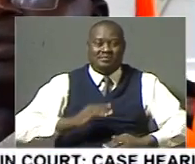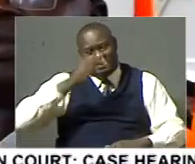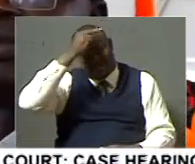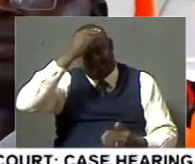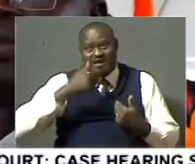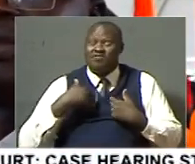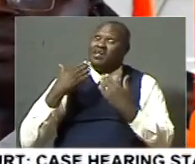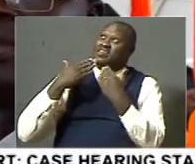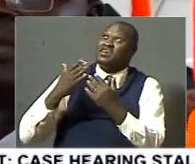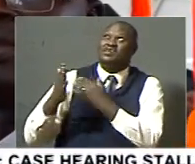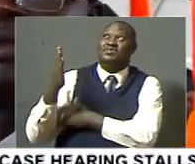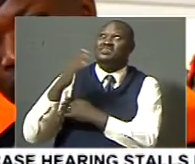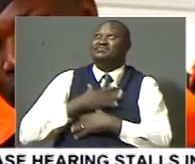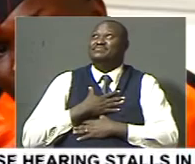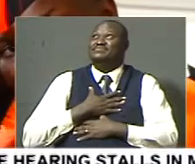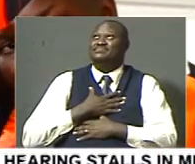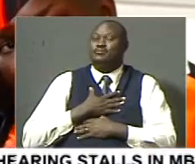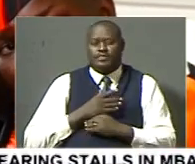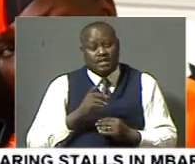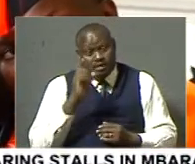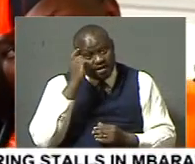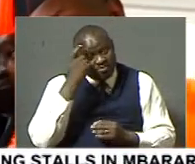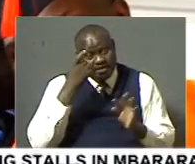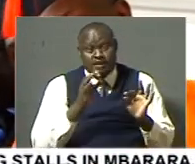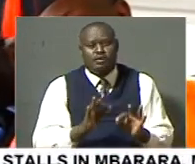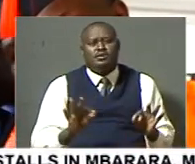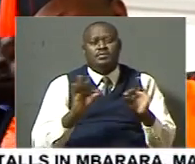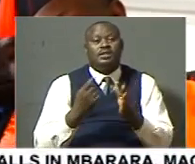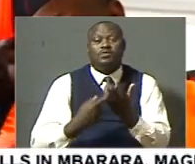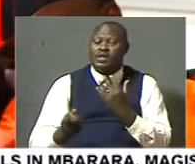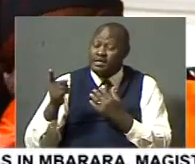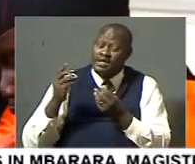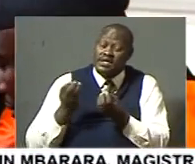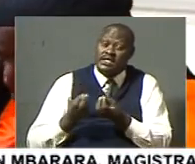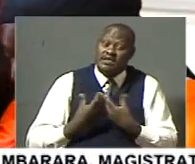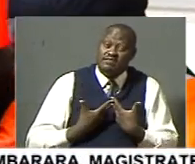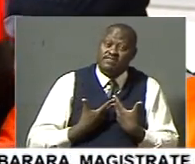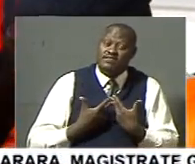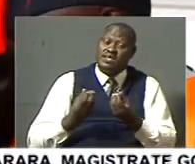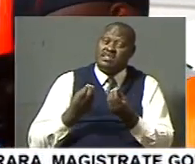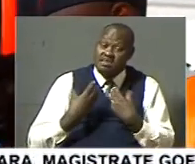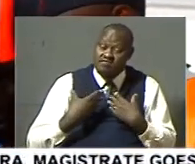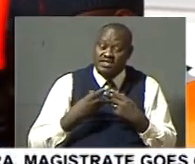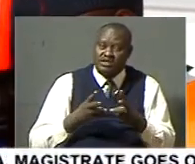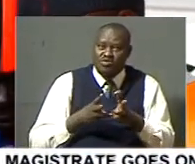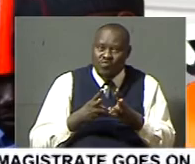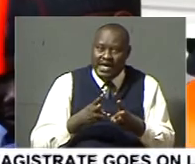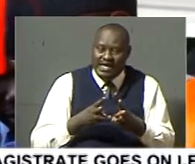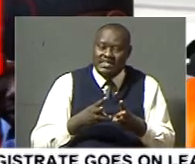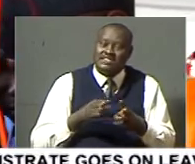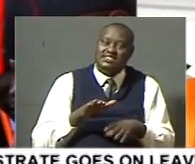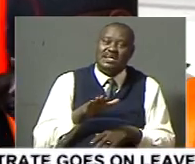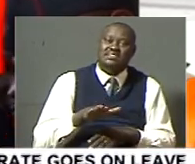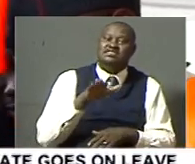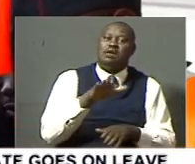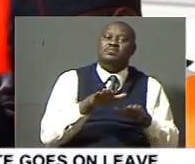I pray God for that. That the government can do is to give us a step in terms